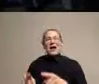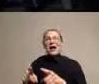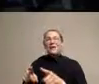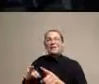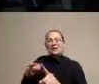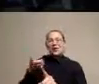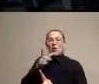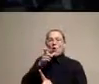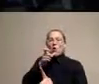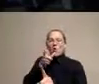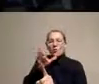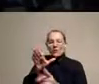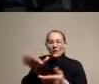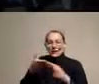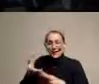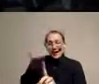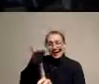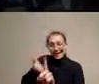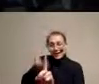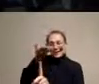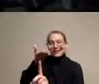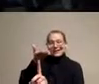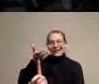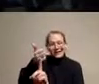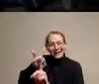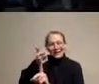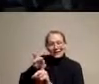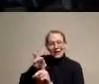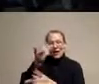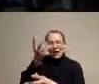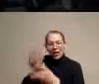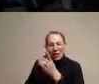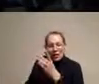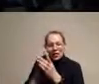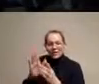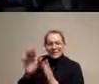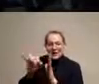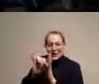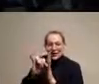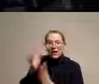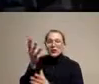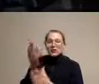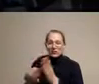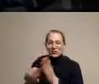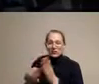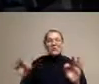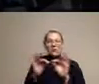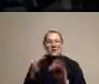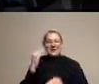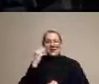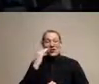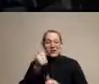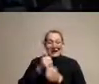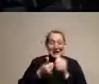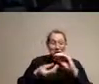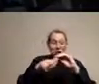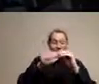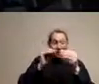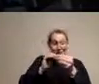that these deaths are people. These deaths are people. They are fathers, mothers, children, grandparents,